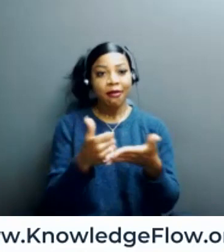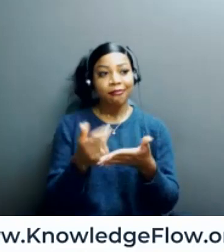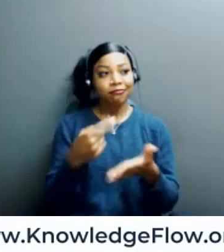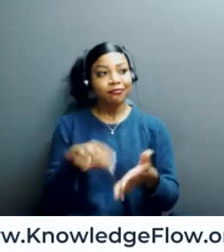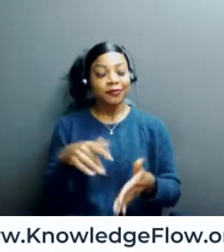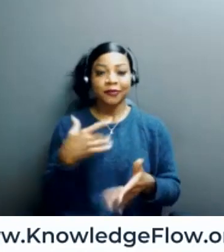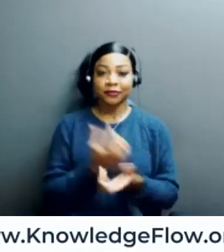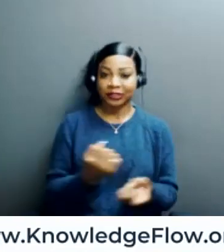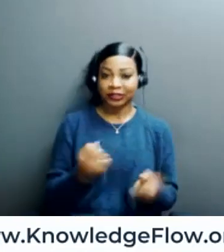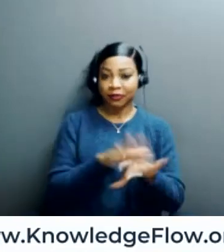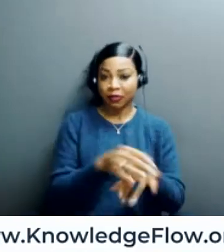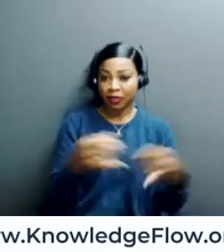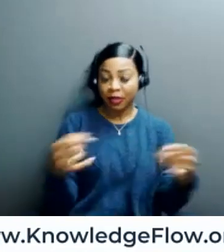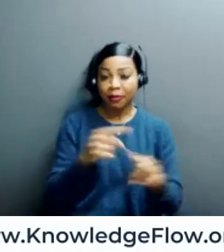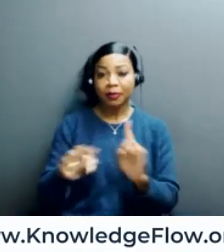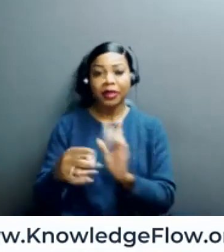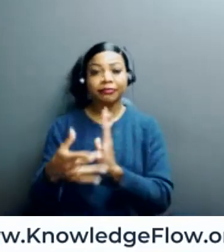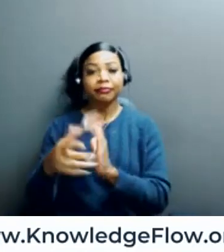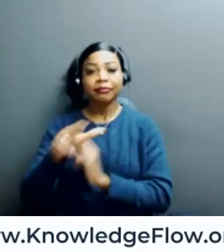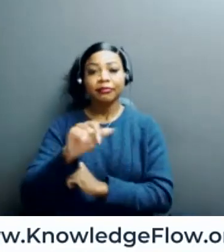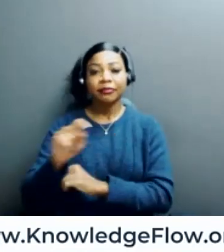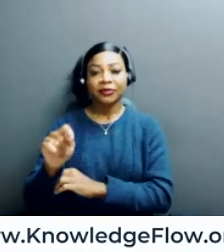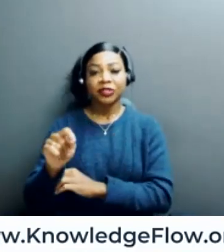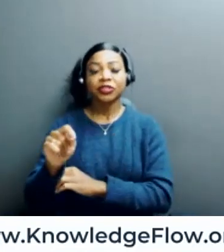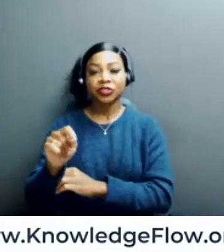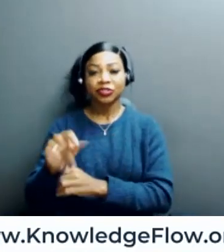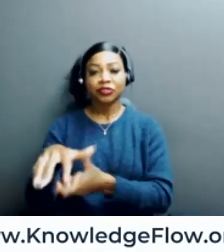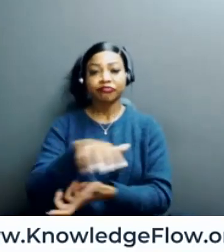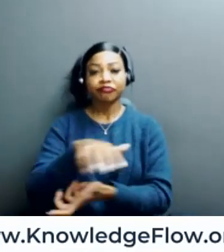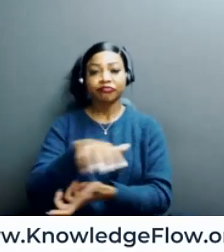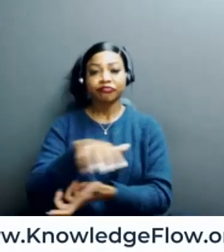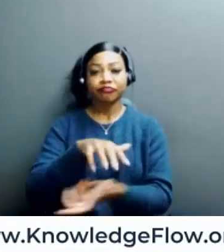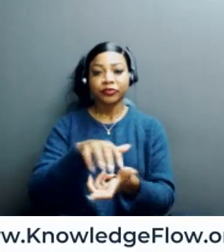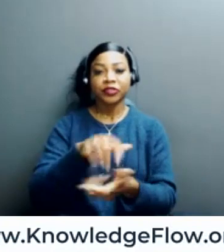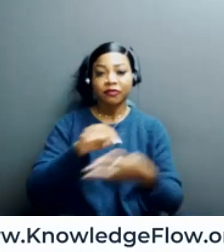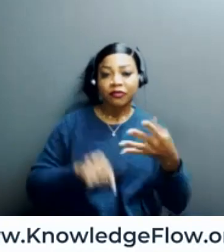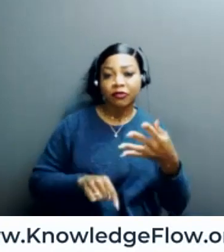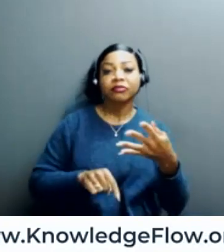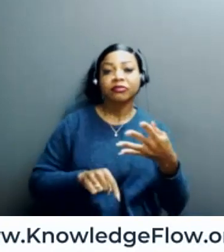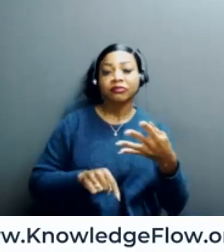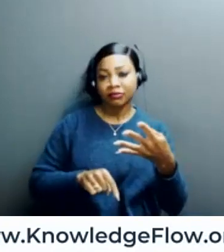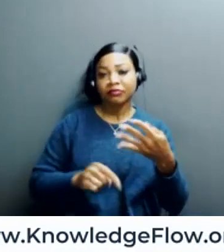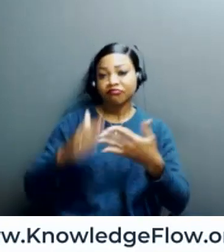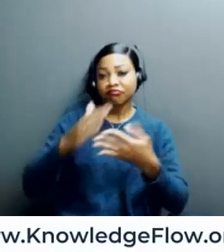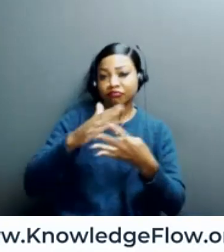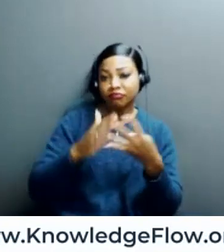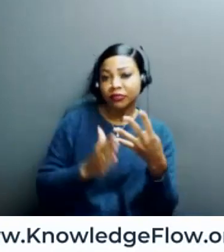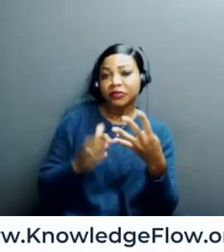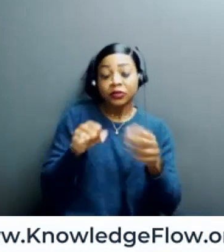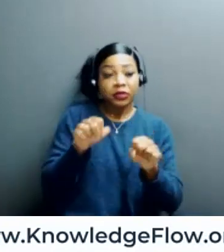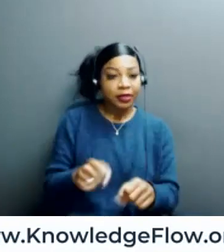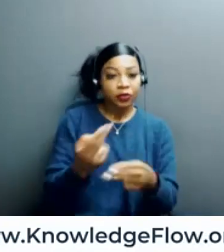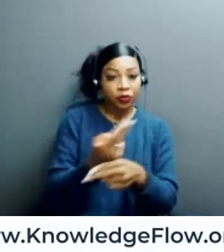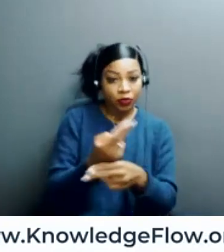media literacy is a sort of a combination of those those four key things that they they to be able to use understand